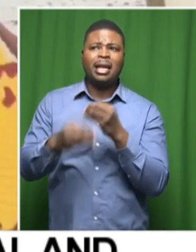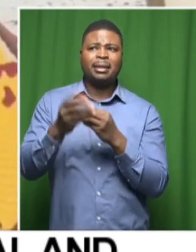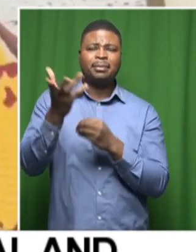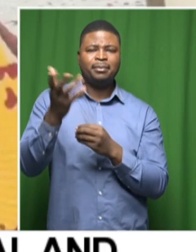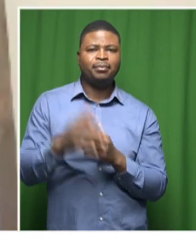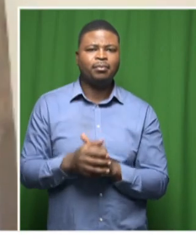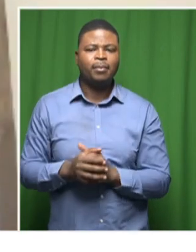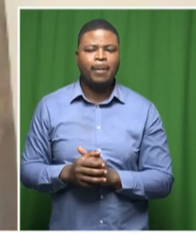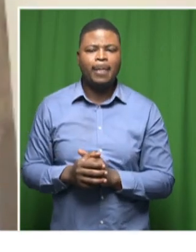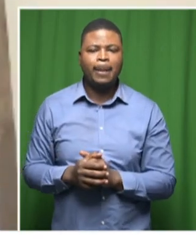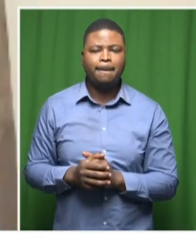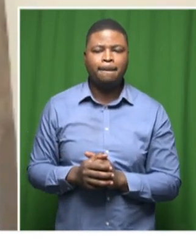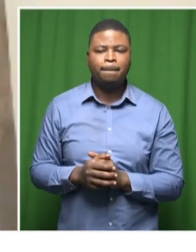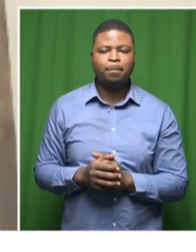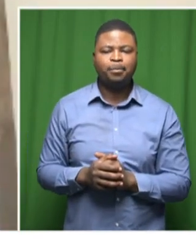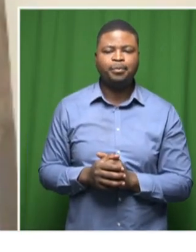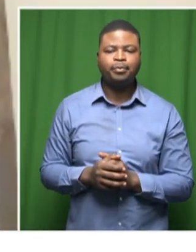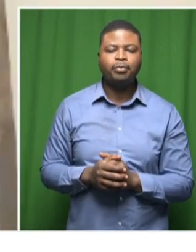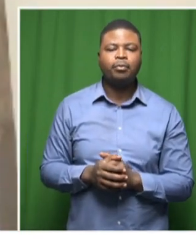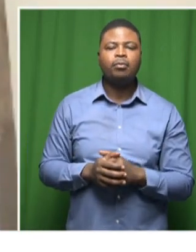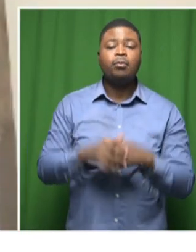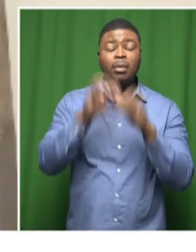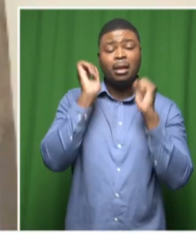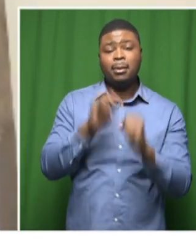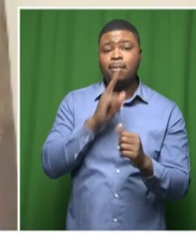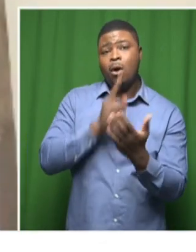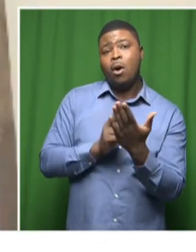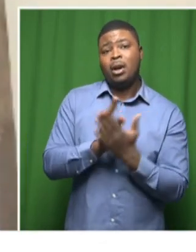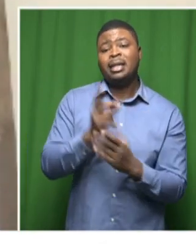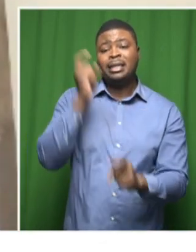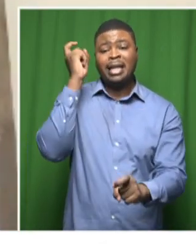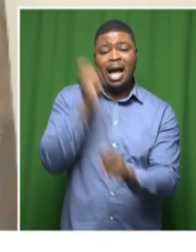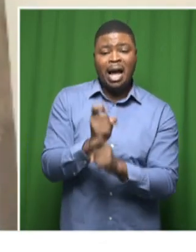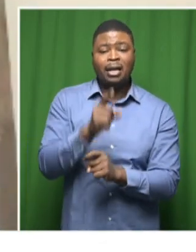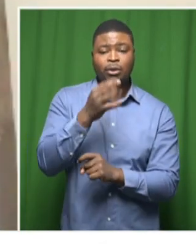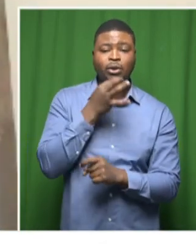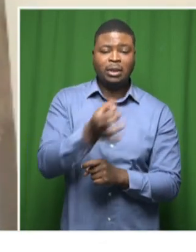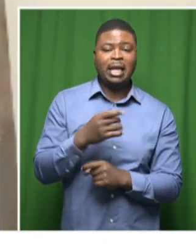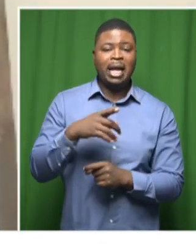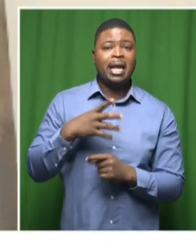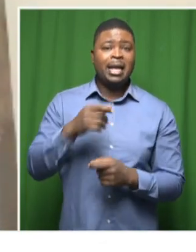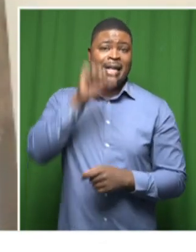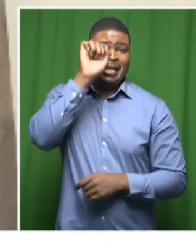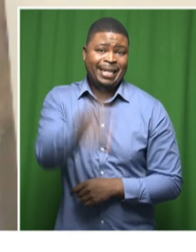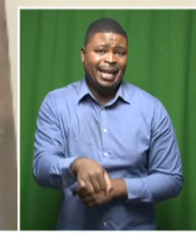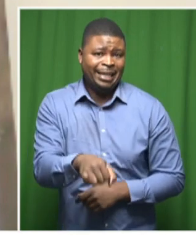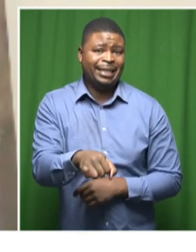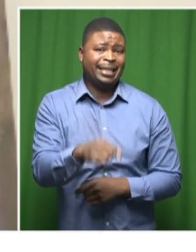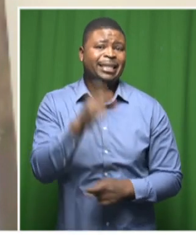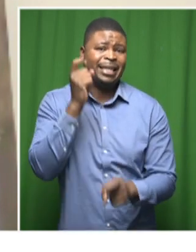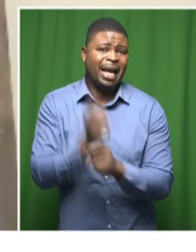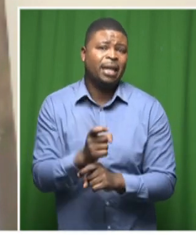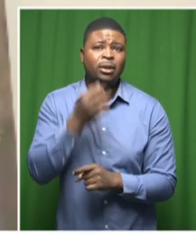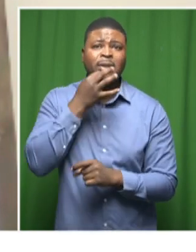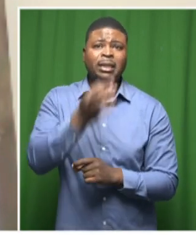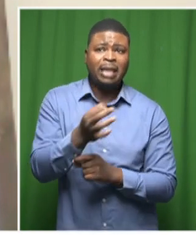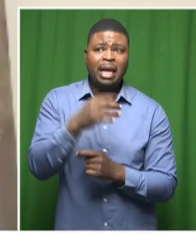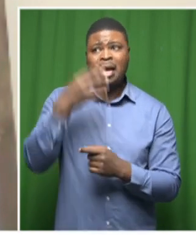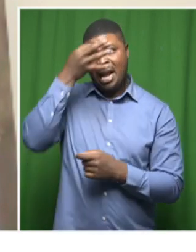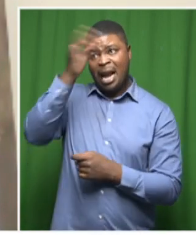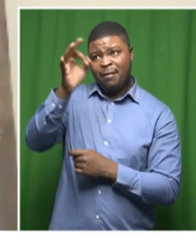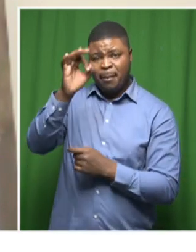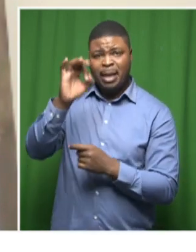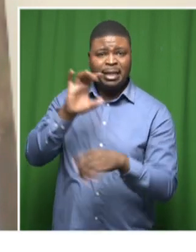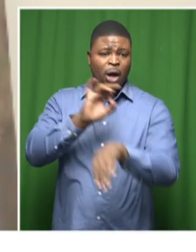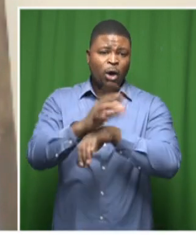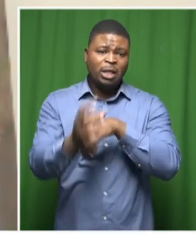question, Leanne, it would be hard to say yes, right? It's hard to say that there's been sufficient consultation around